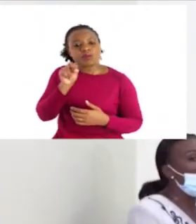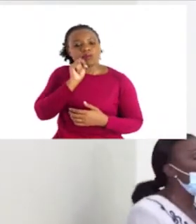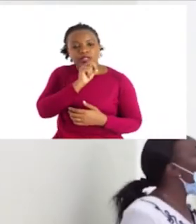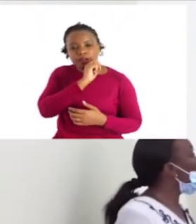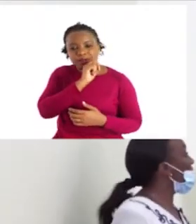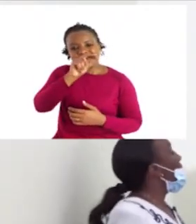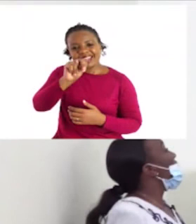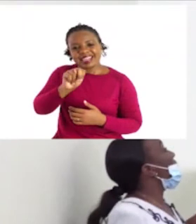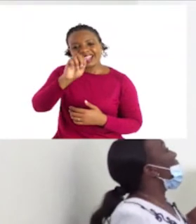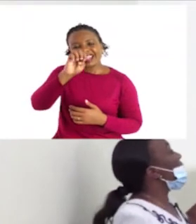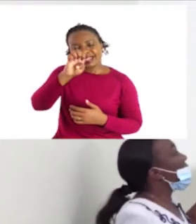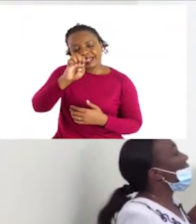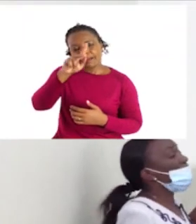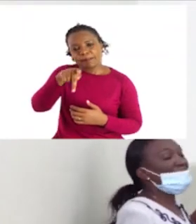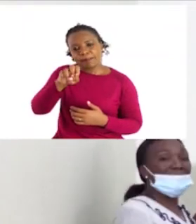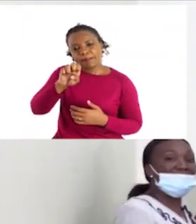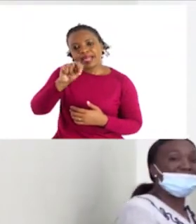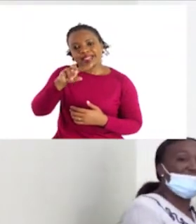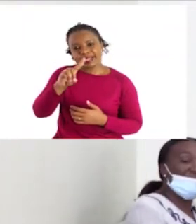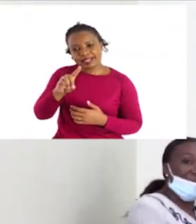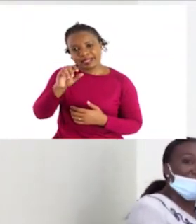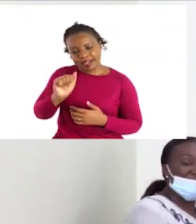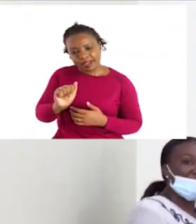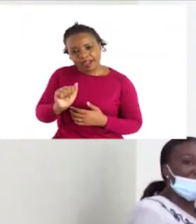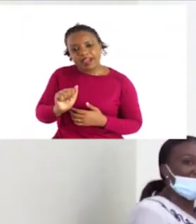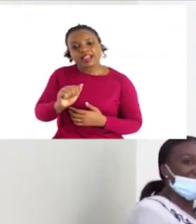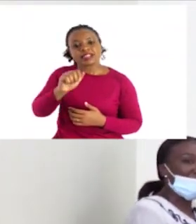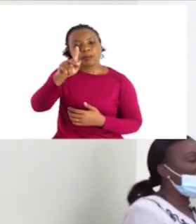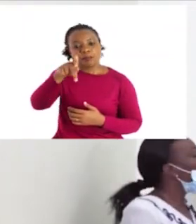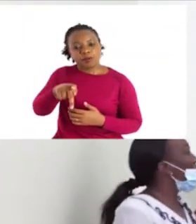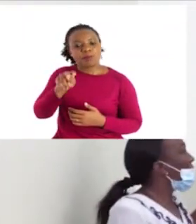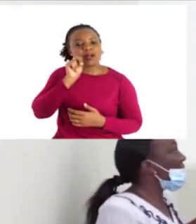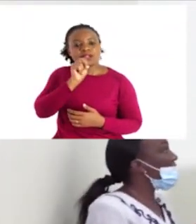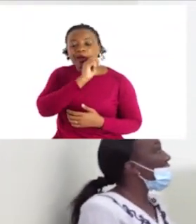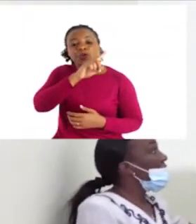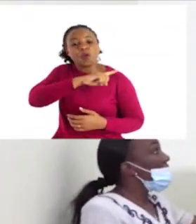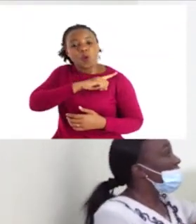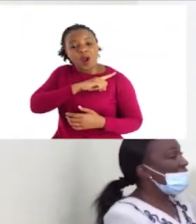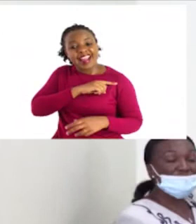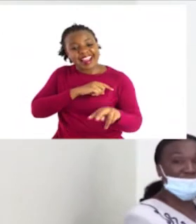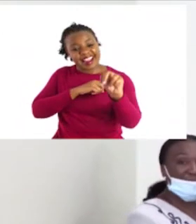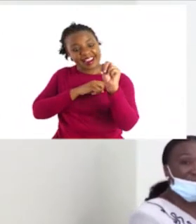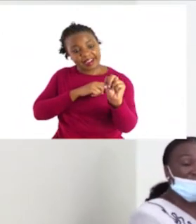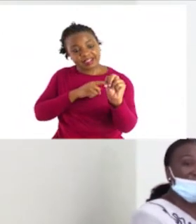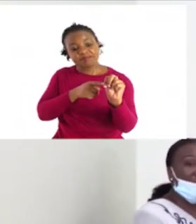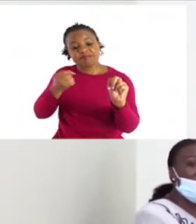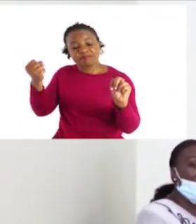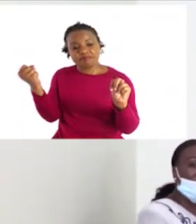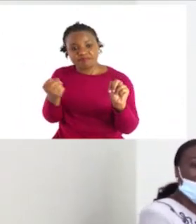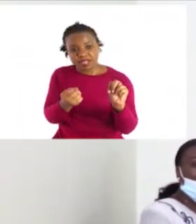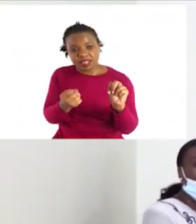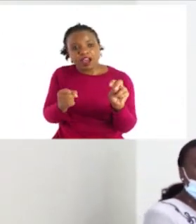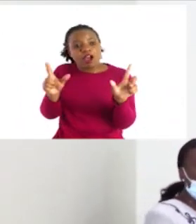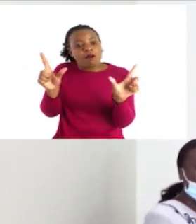proper noun. Why? Because it begins with a capital letter. All right. Is Windhoek a common